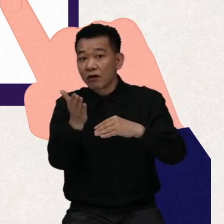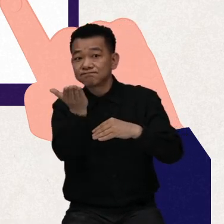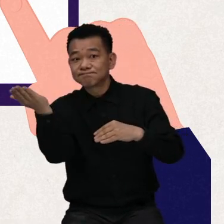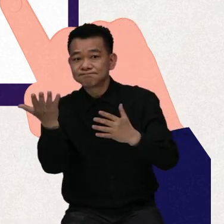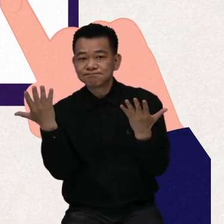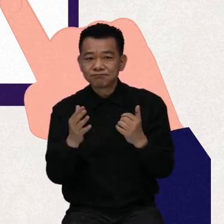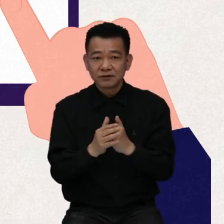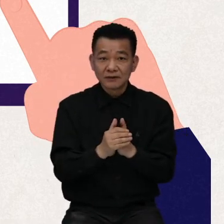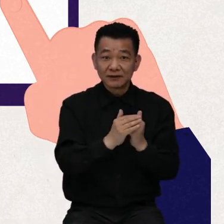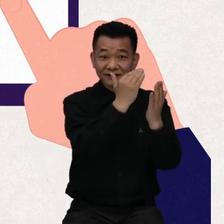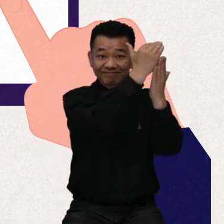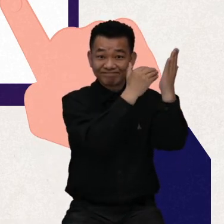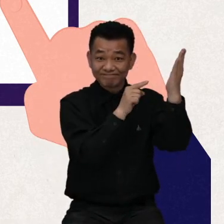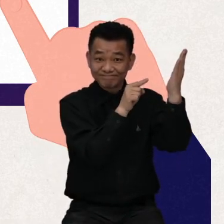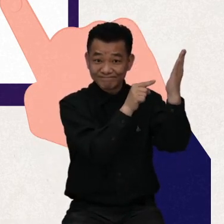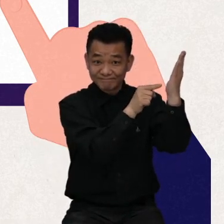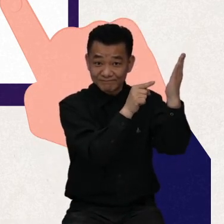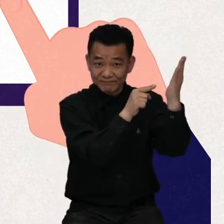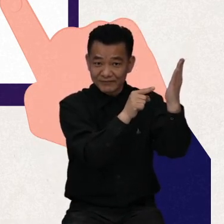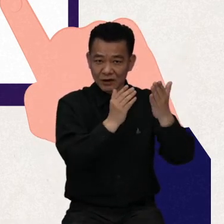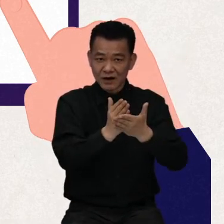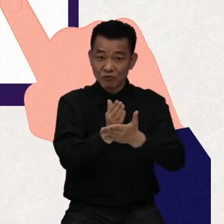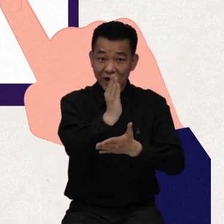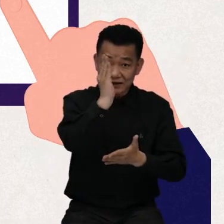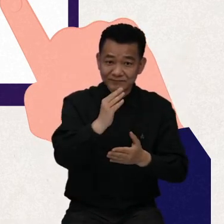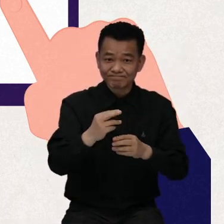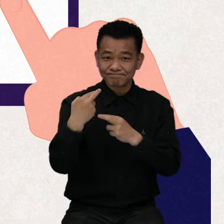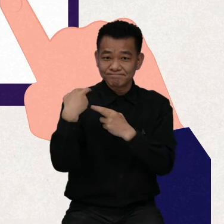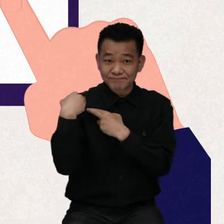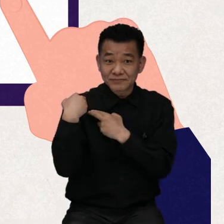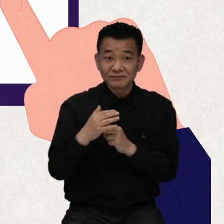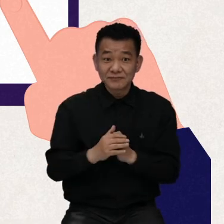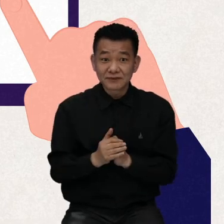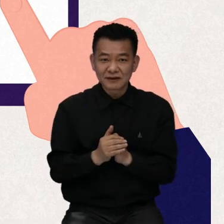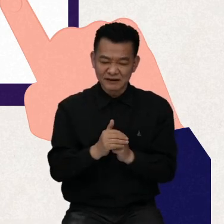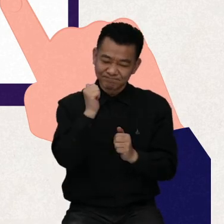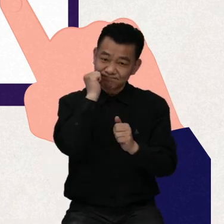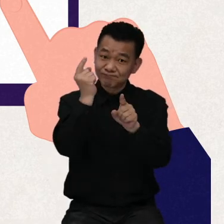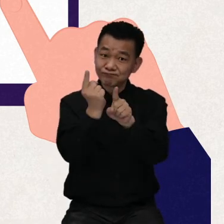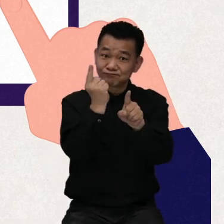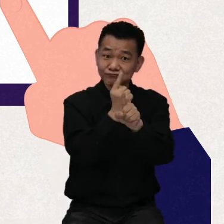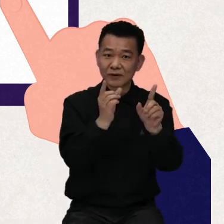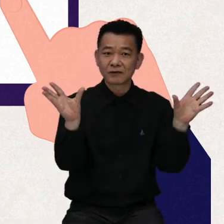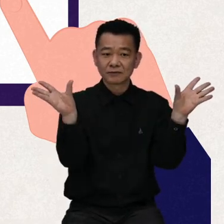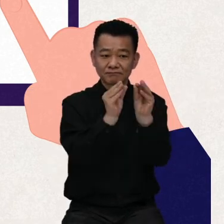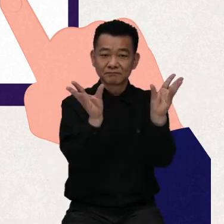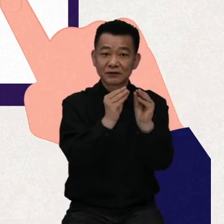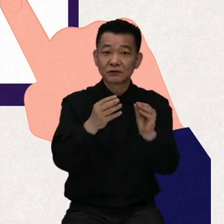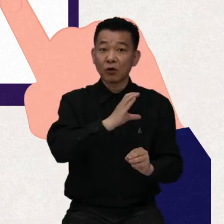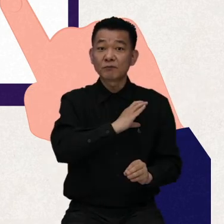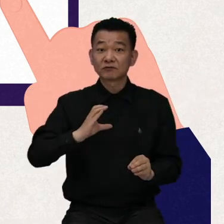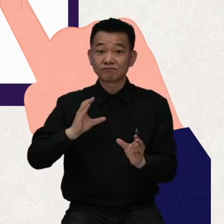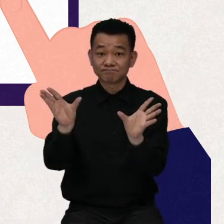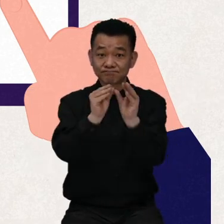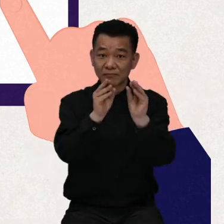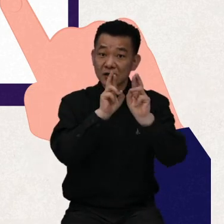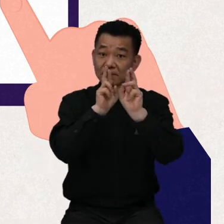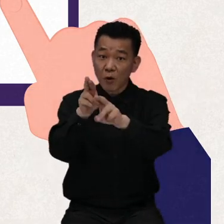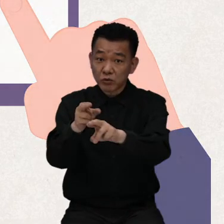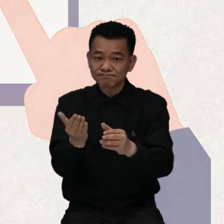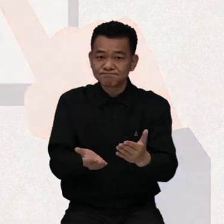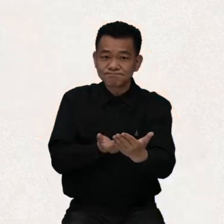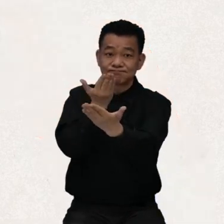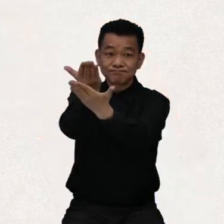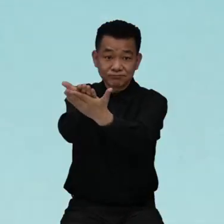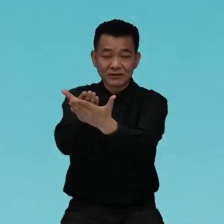but also the responsibility to regularly report to the committee on how the rights ensured by the convention are being implemented.